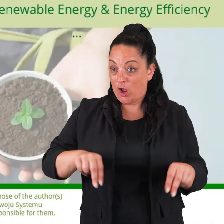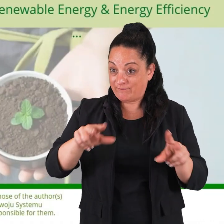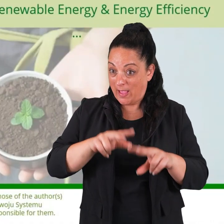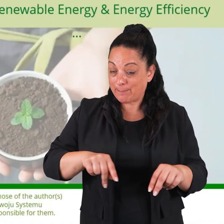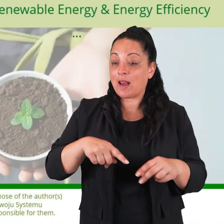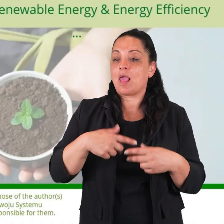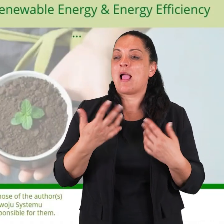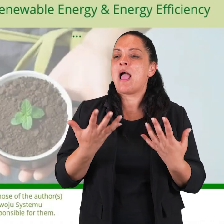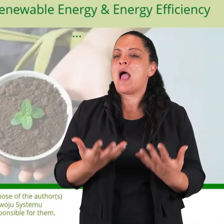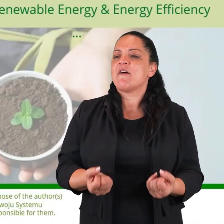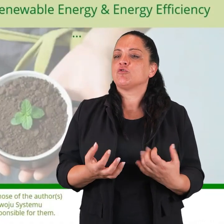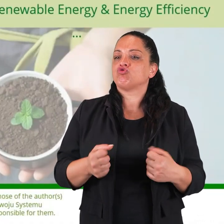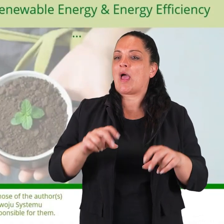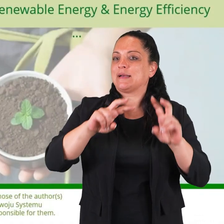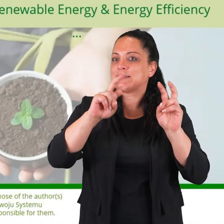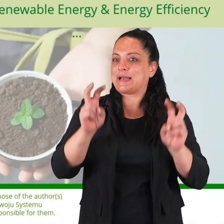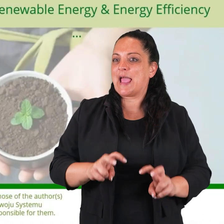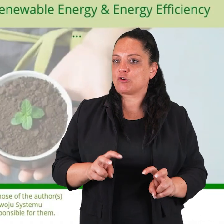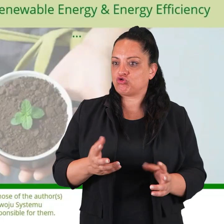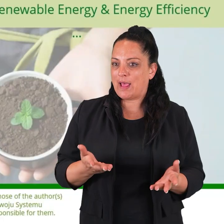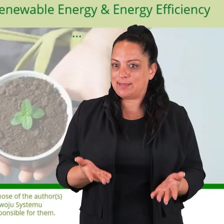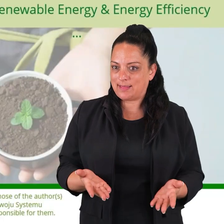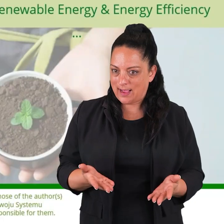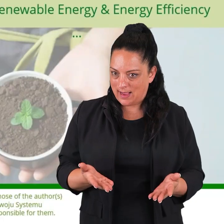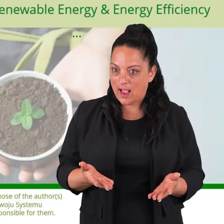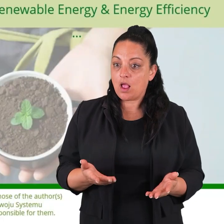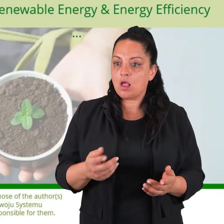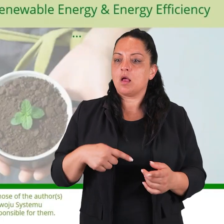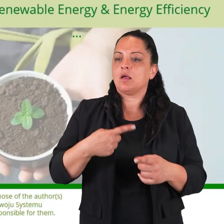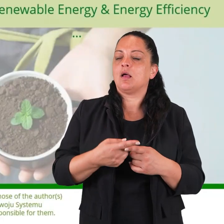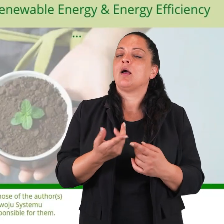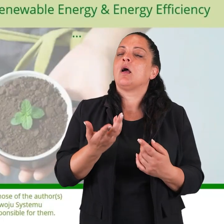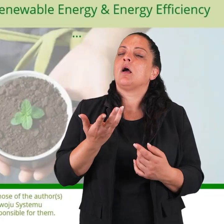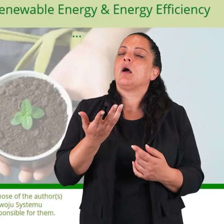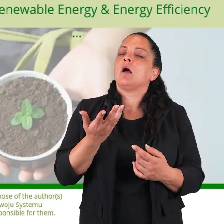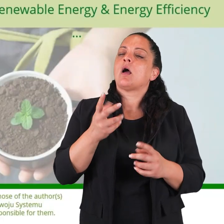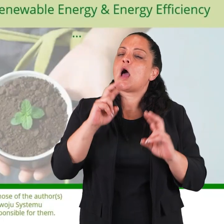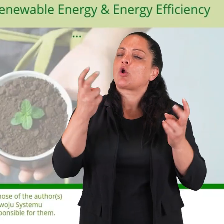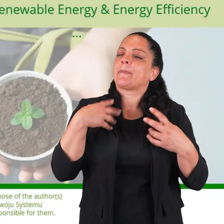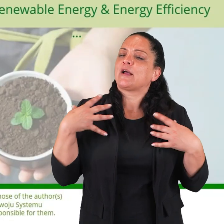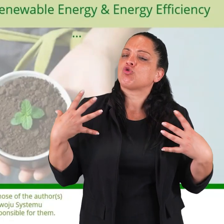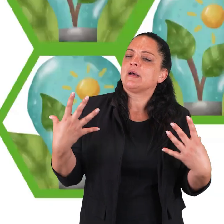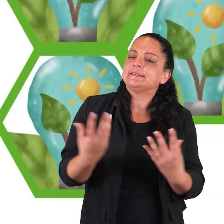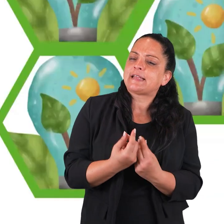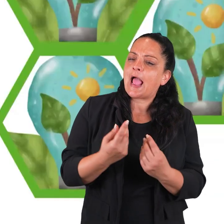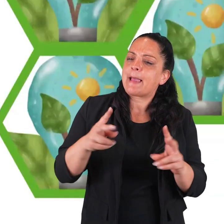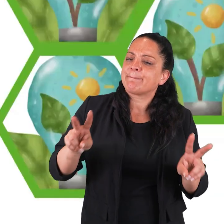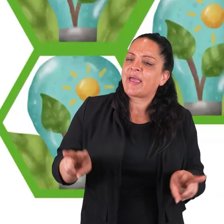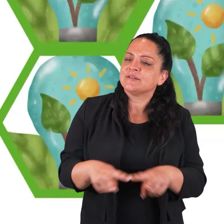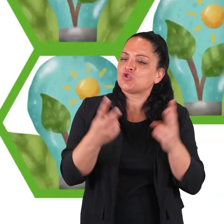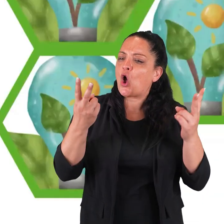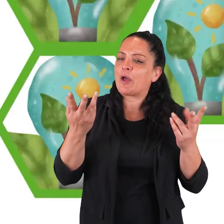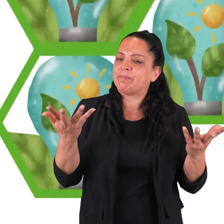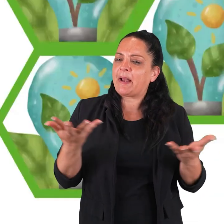and energy efficiency. And here is the content that we will